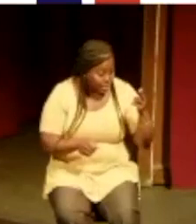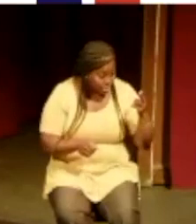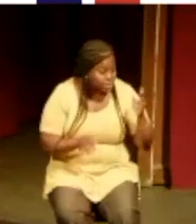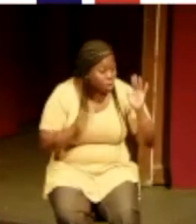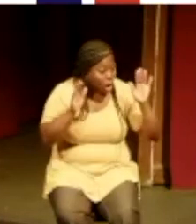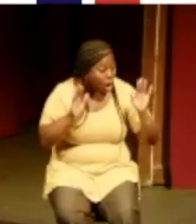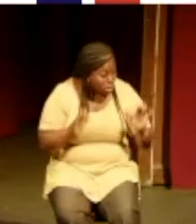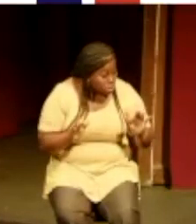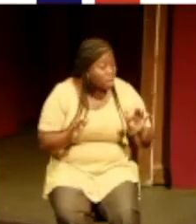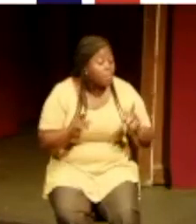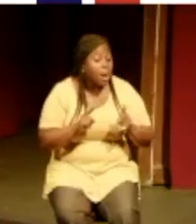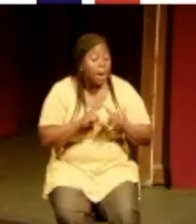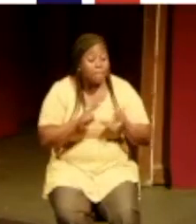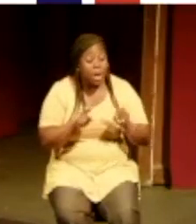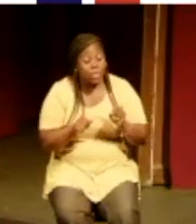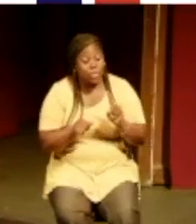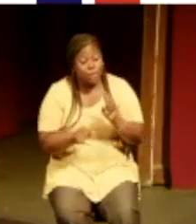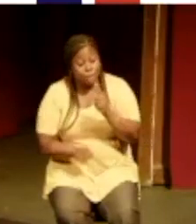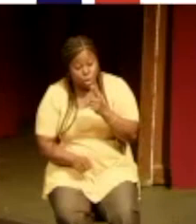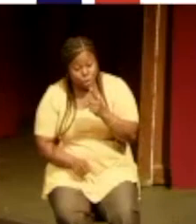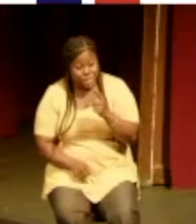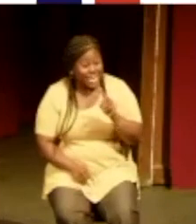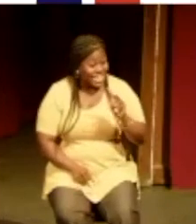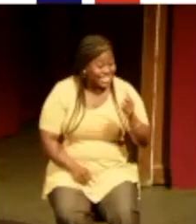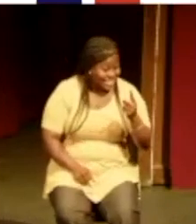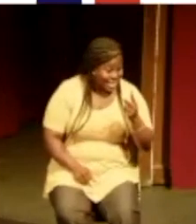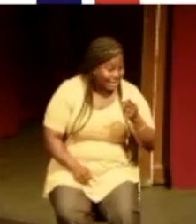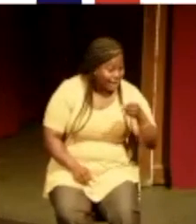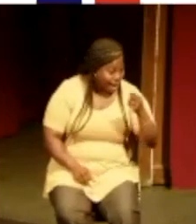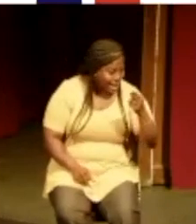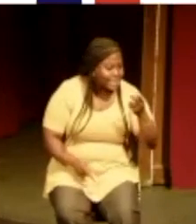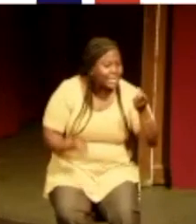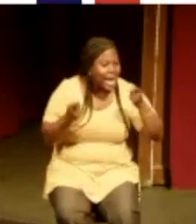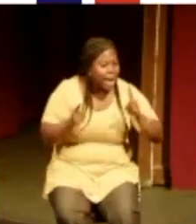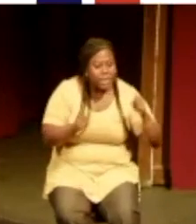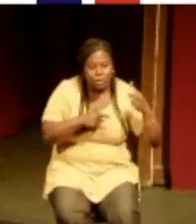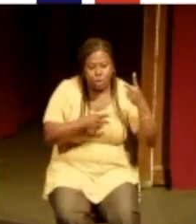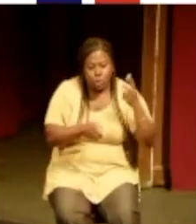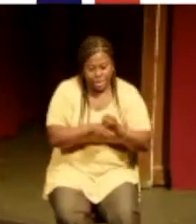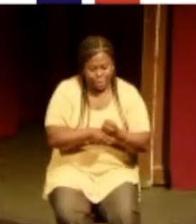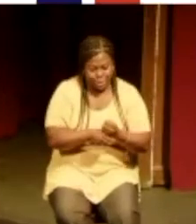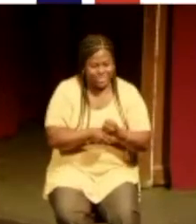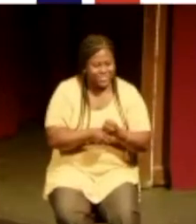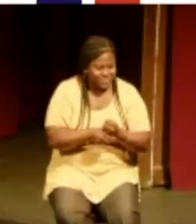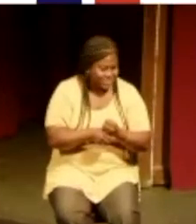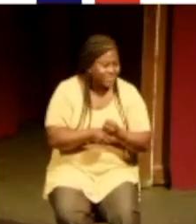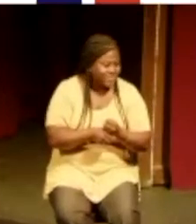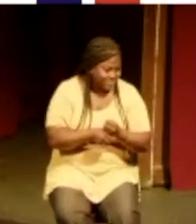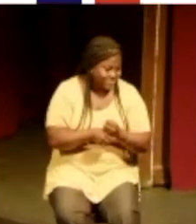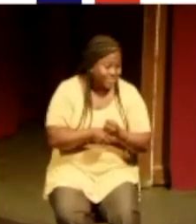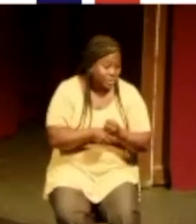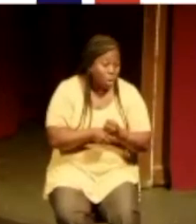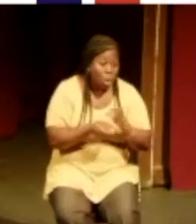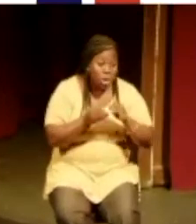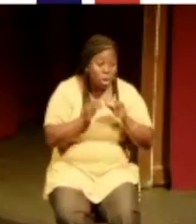the first or second highest in those categories happened over the last 2 years. So even though they're great numbers,